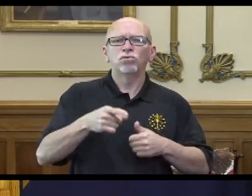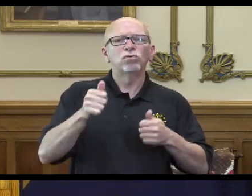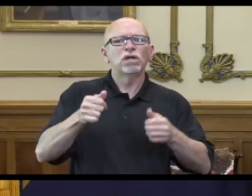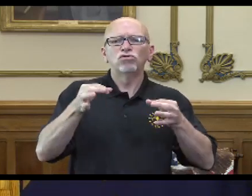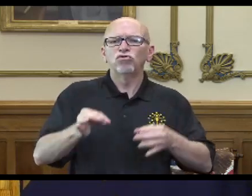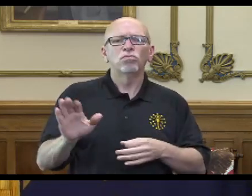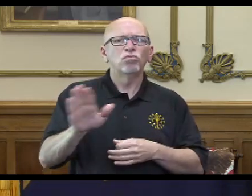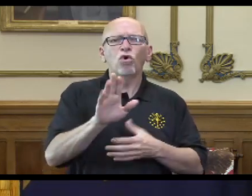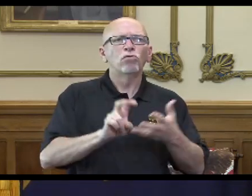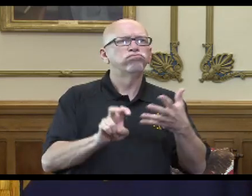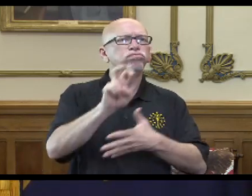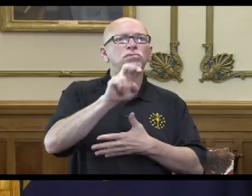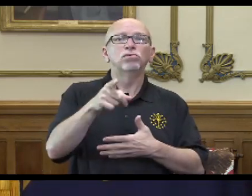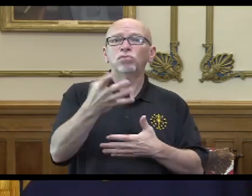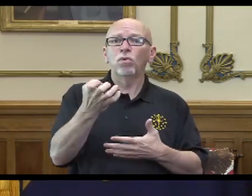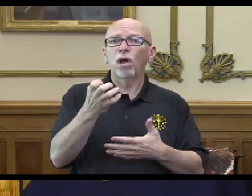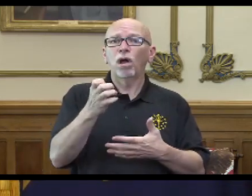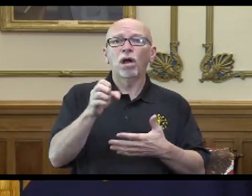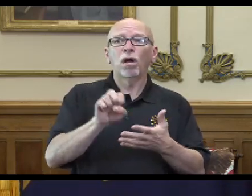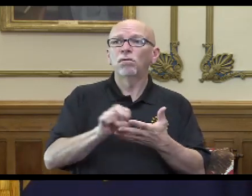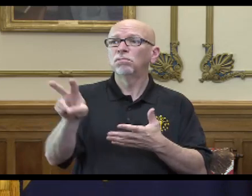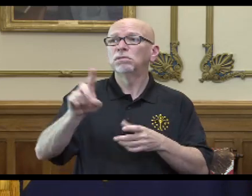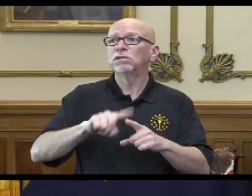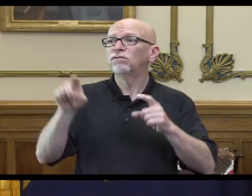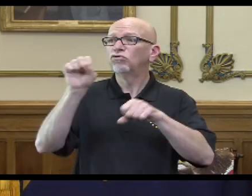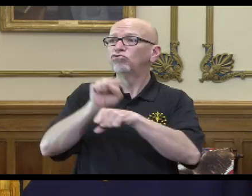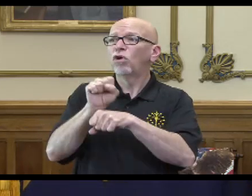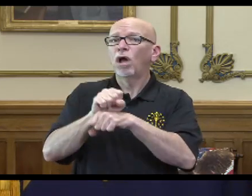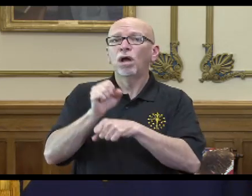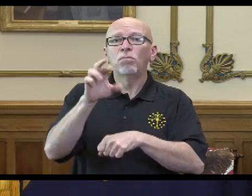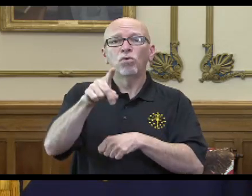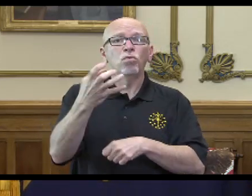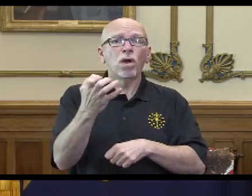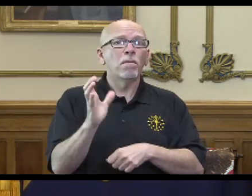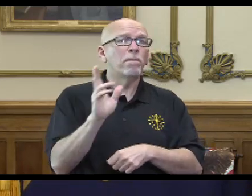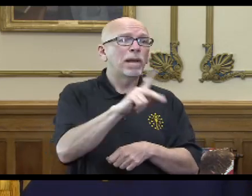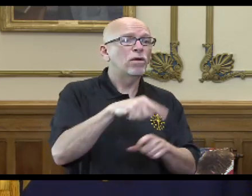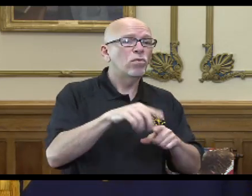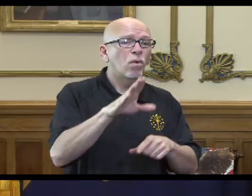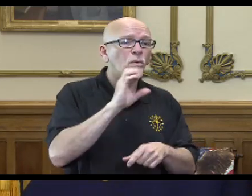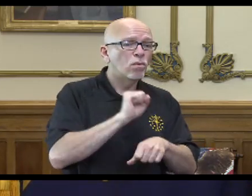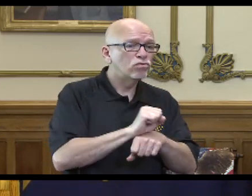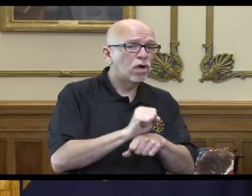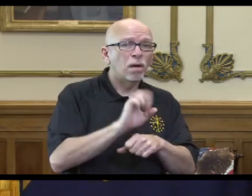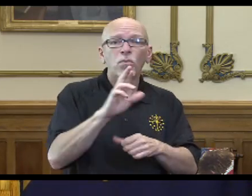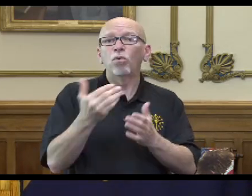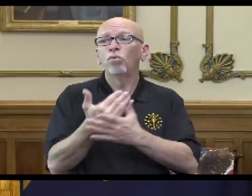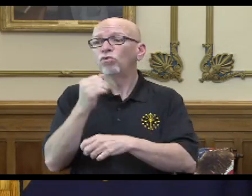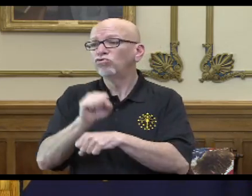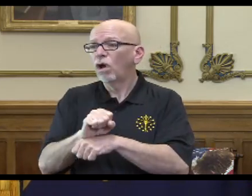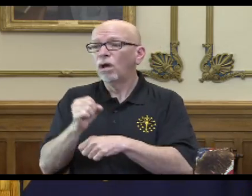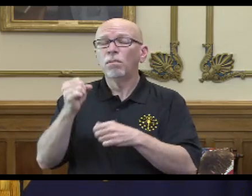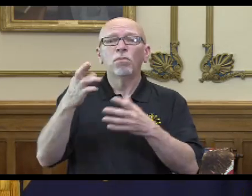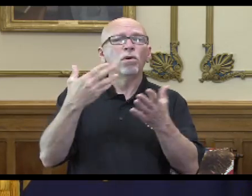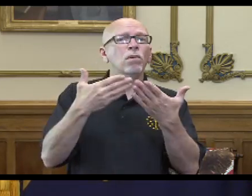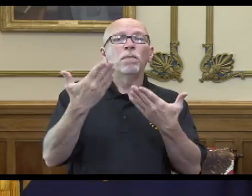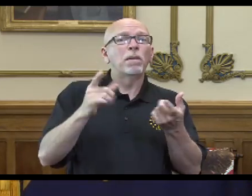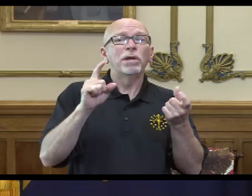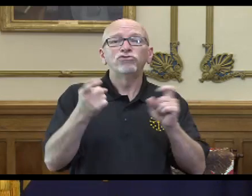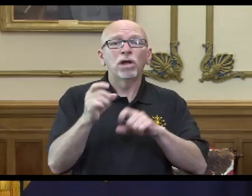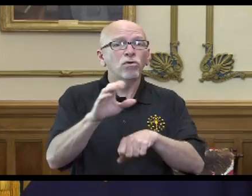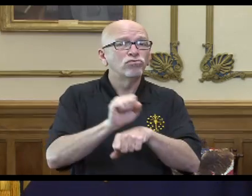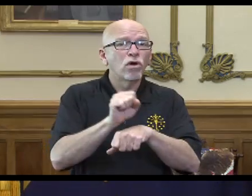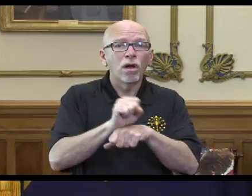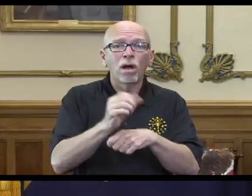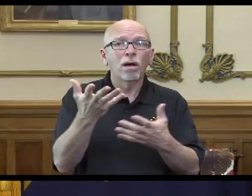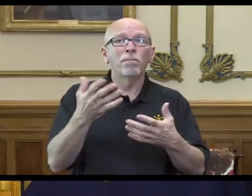mobility, whether you're transitioning to a completely different job or going back to a new job that maybe changed a little bit at